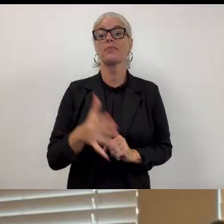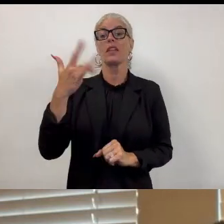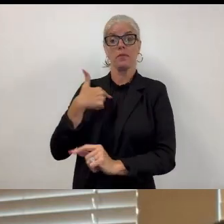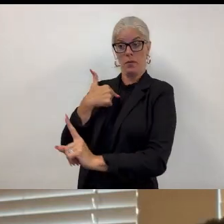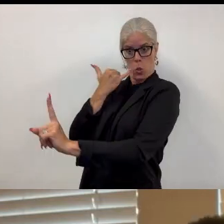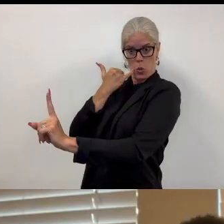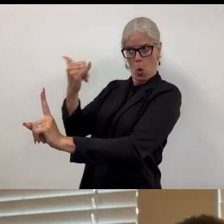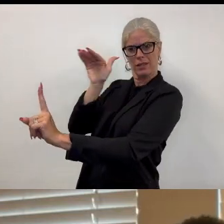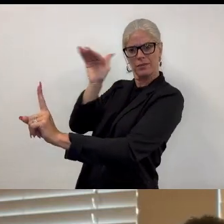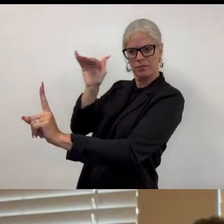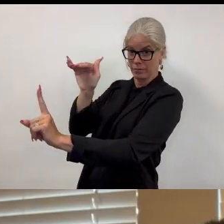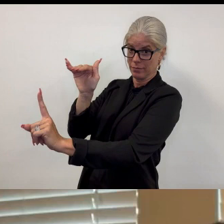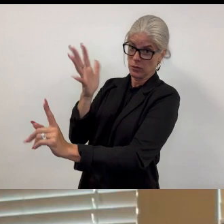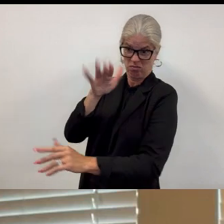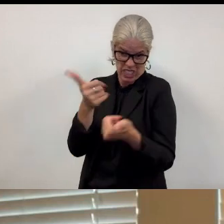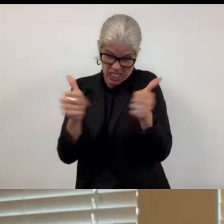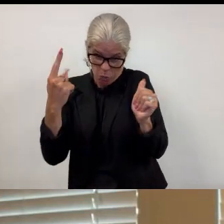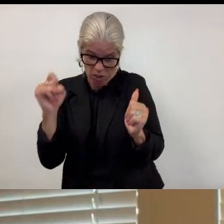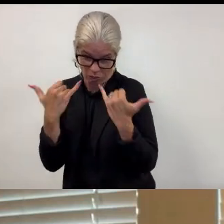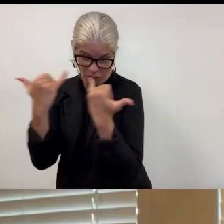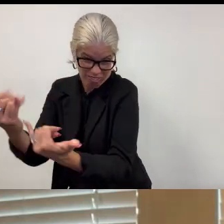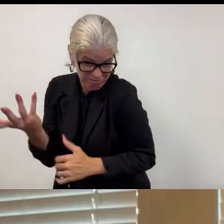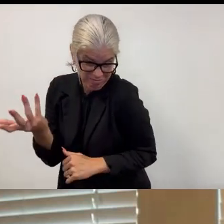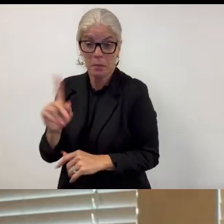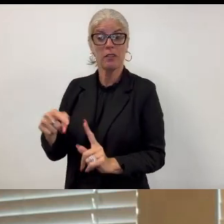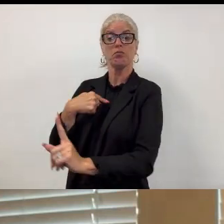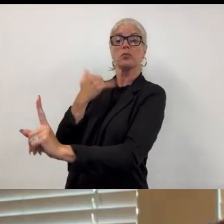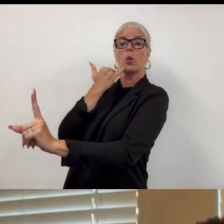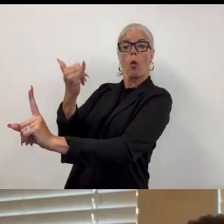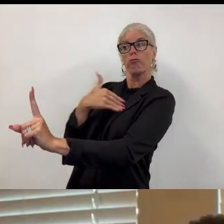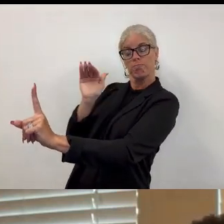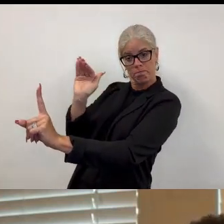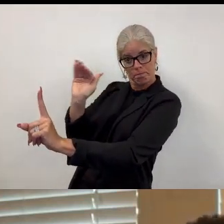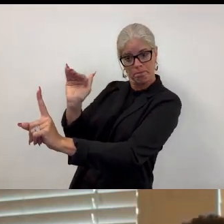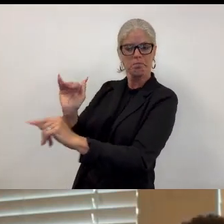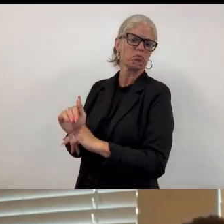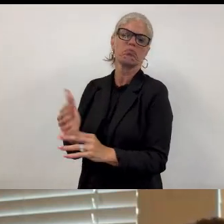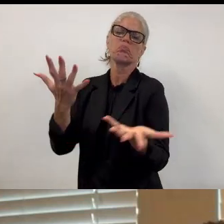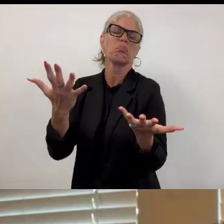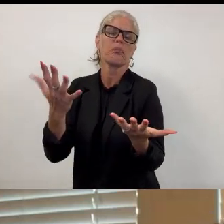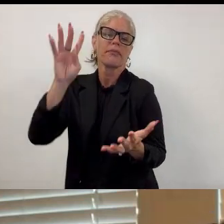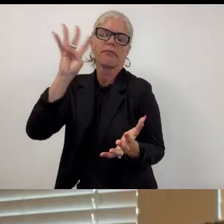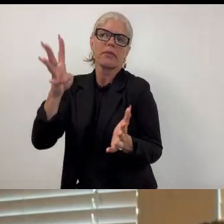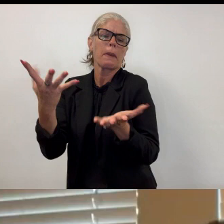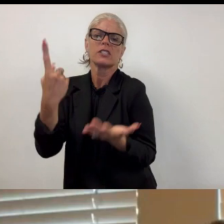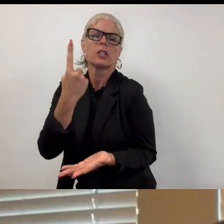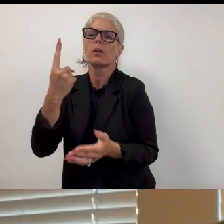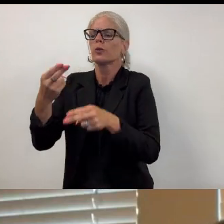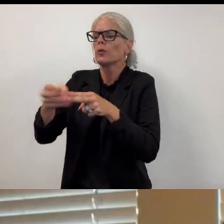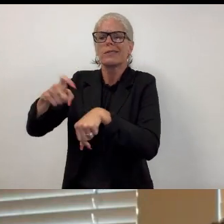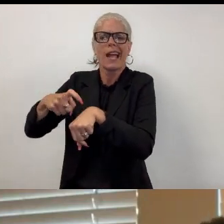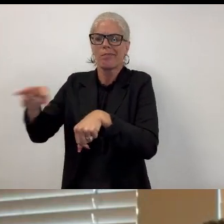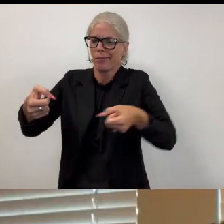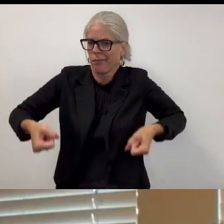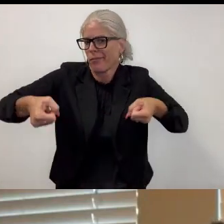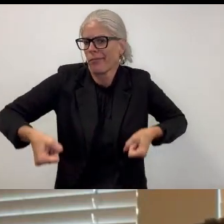venues. The reason for that is that I can call the 930 Club, as can any person with a disability, whether it's a